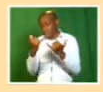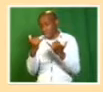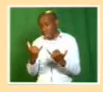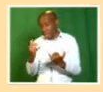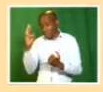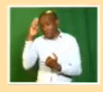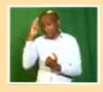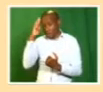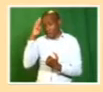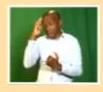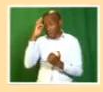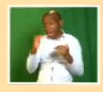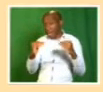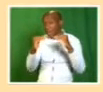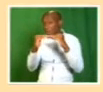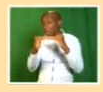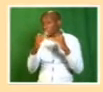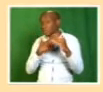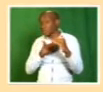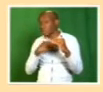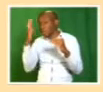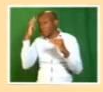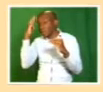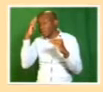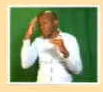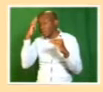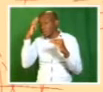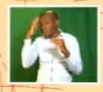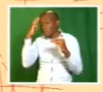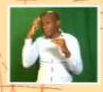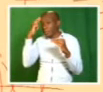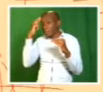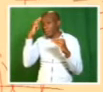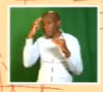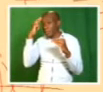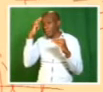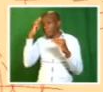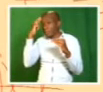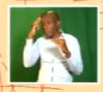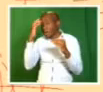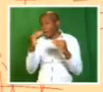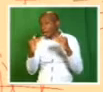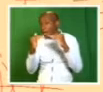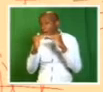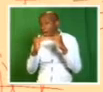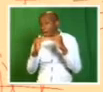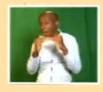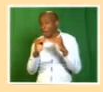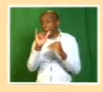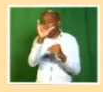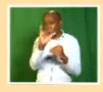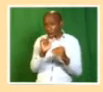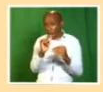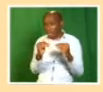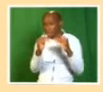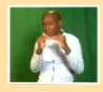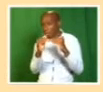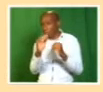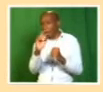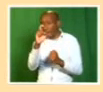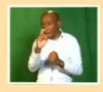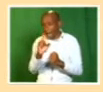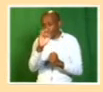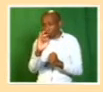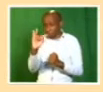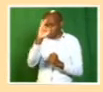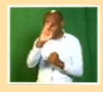Remember our equation was this one in the previous slide. This our equation, y is equals to